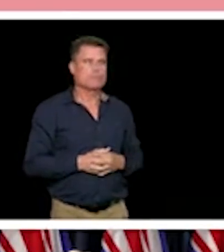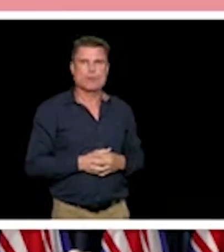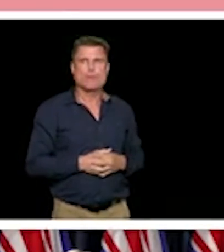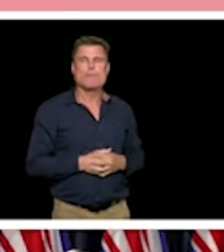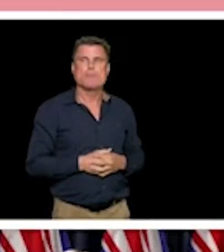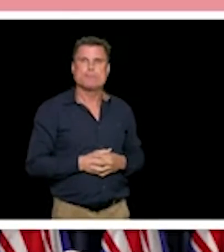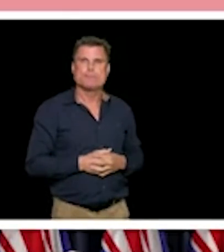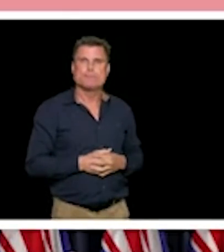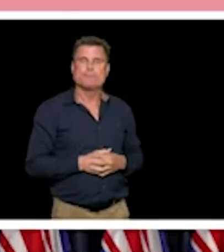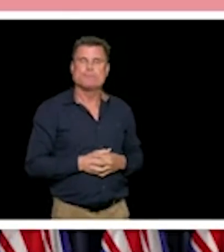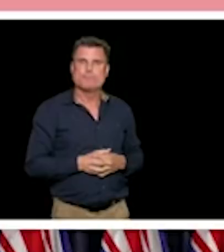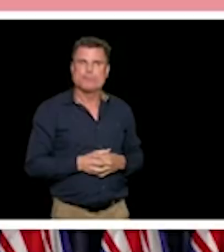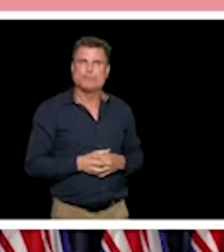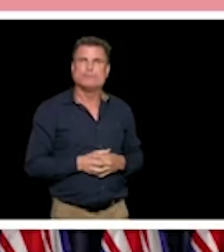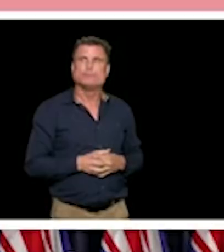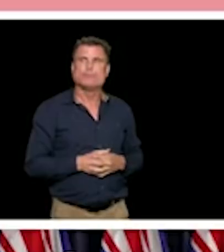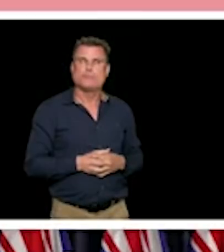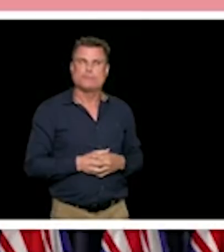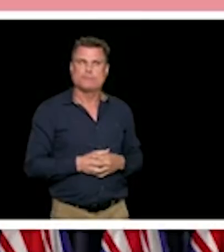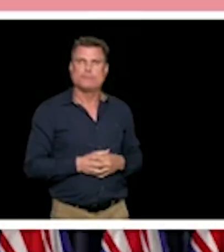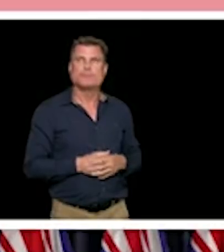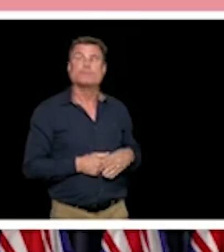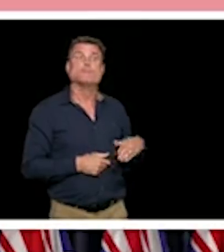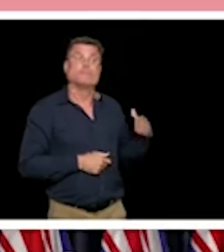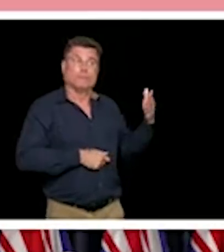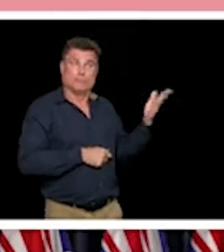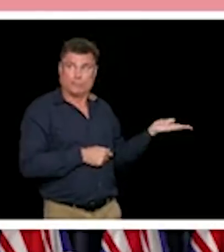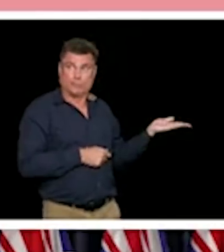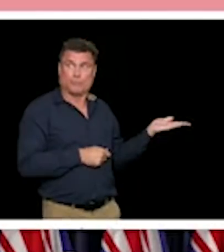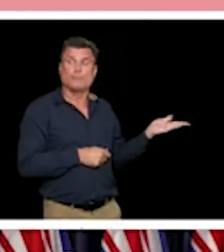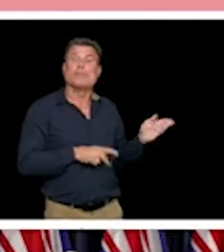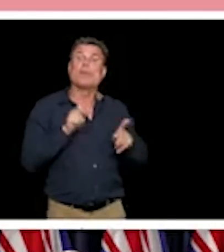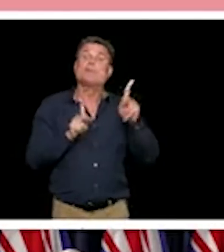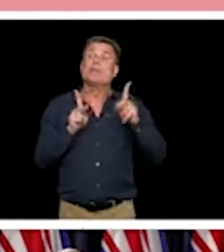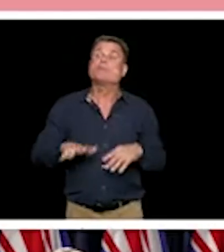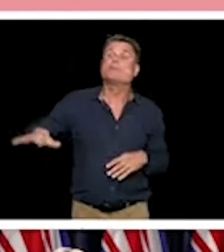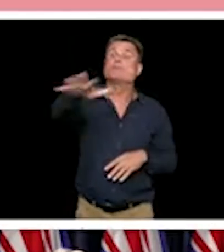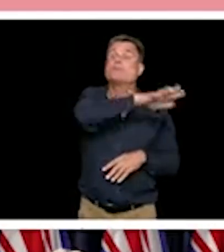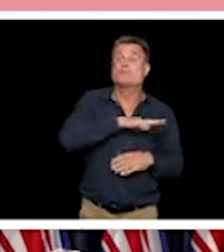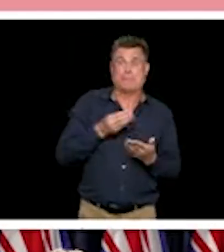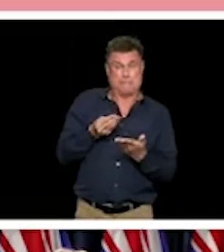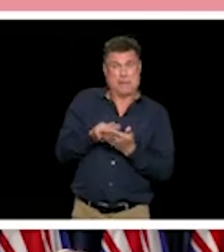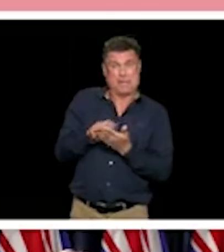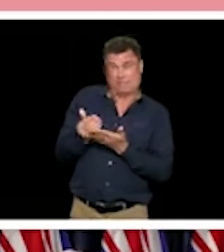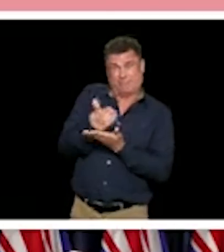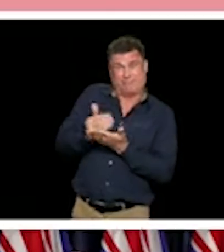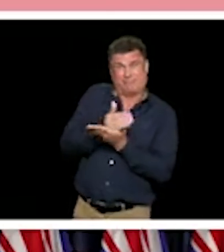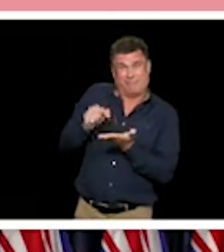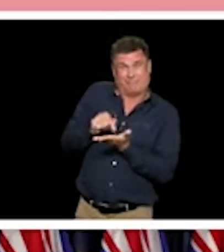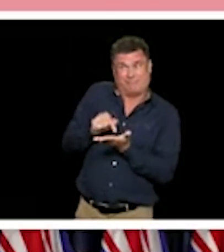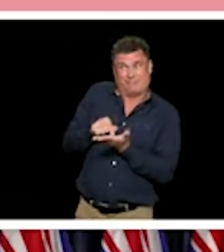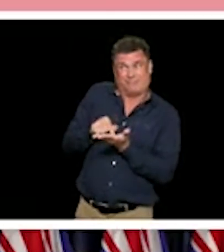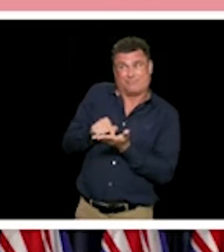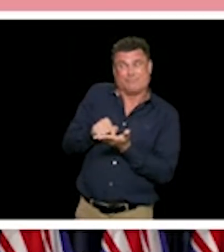We've also been looking at the impacts on people with lower income, by